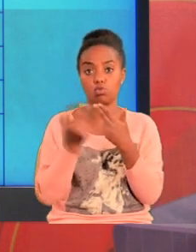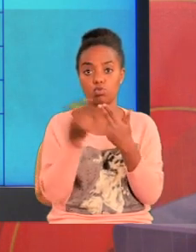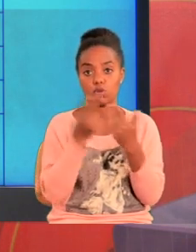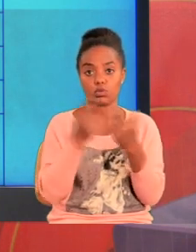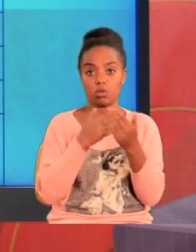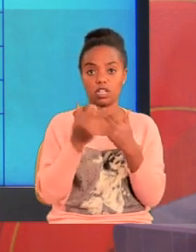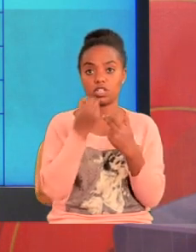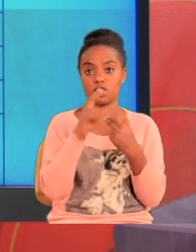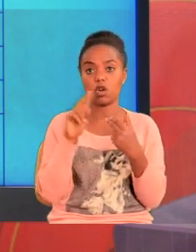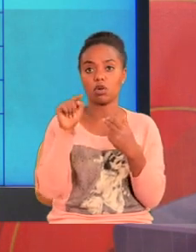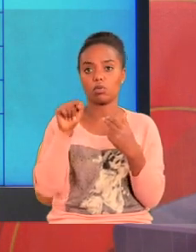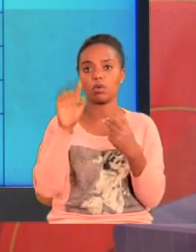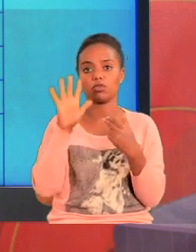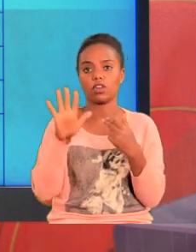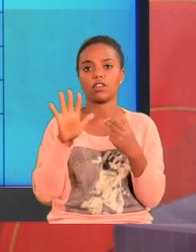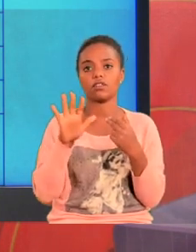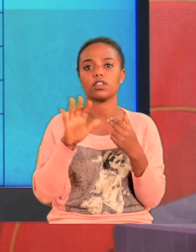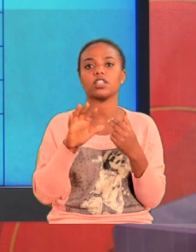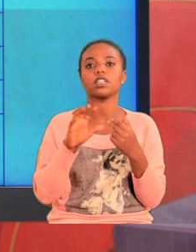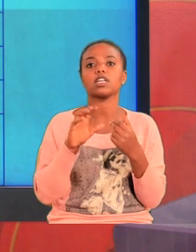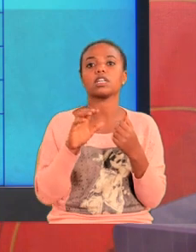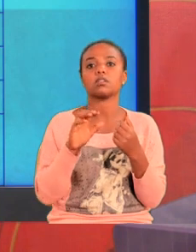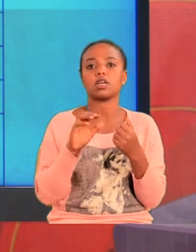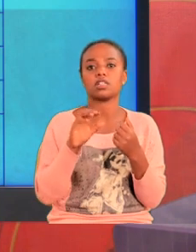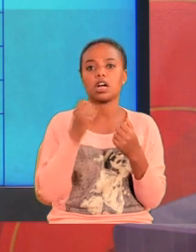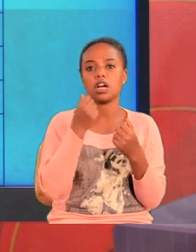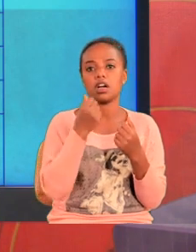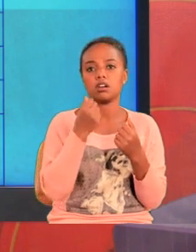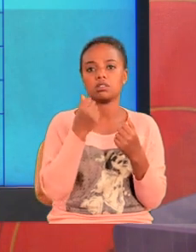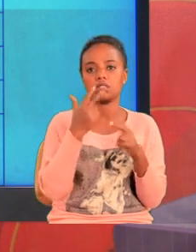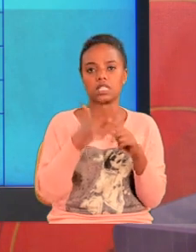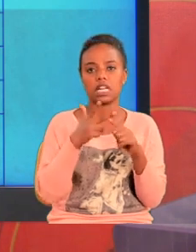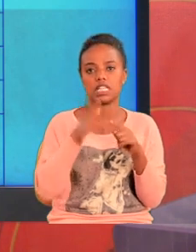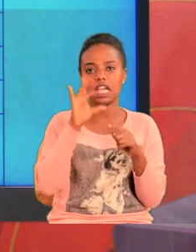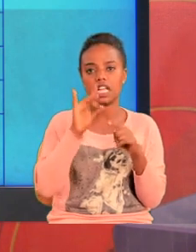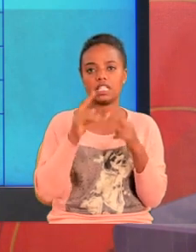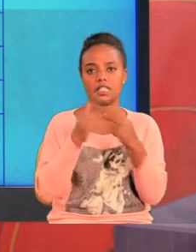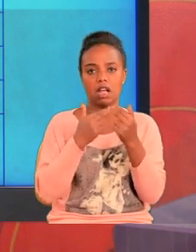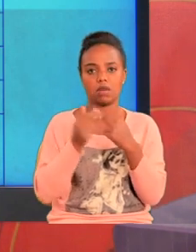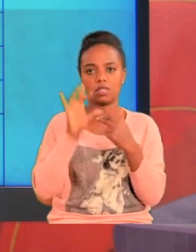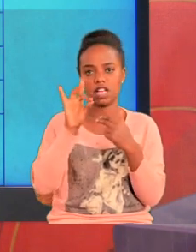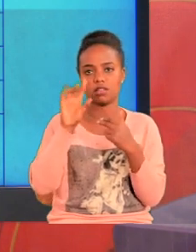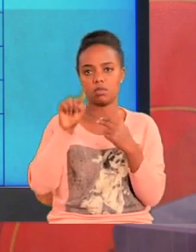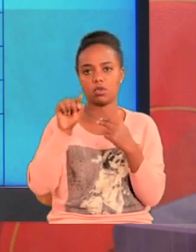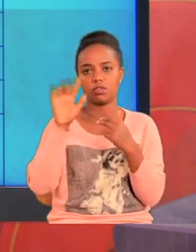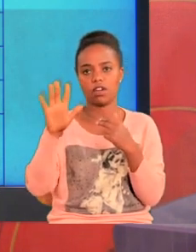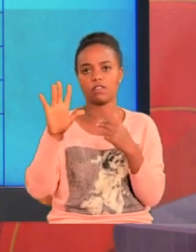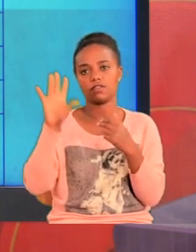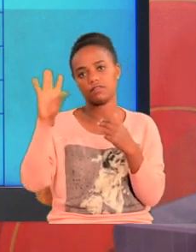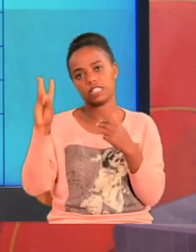class, 8 times 8.5, 68. For third class, 7 times 14.5,